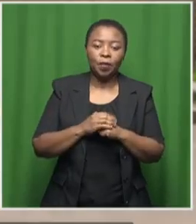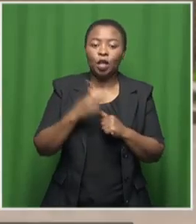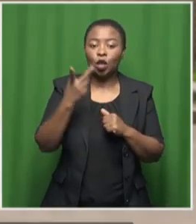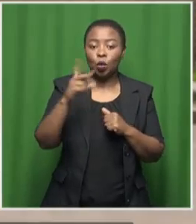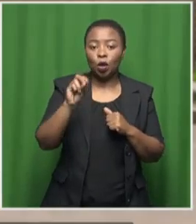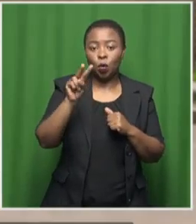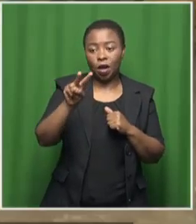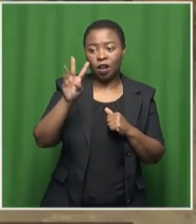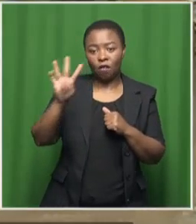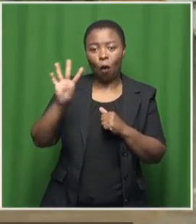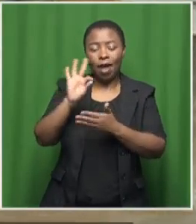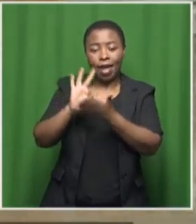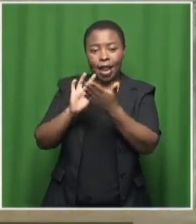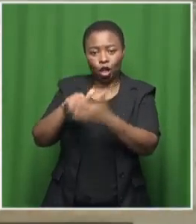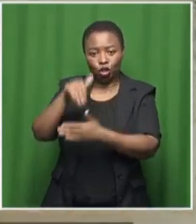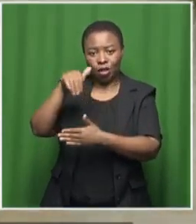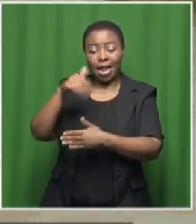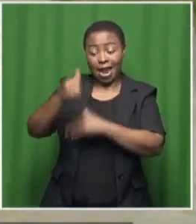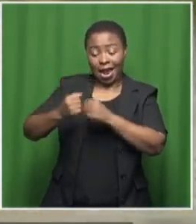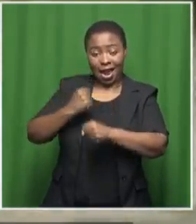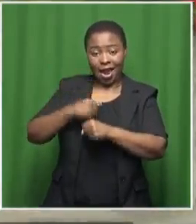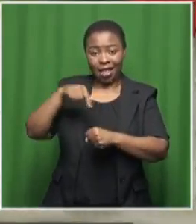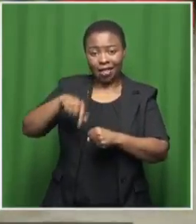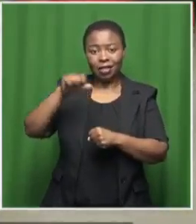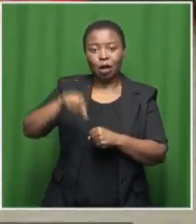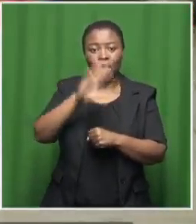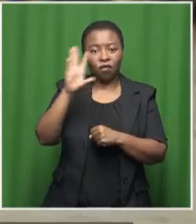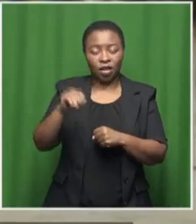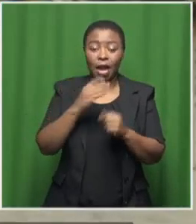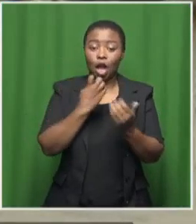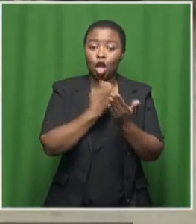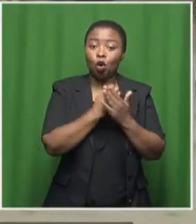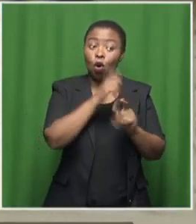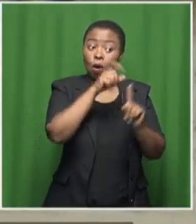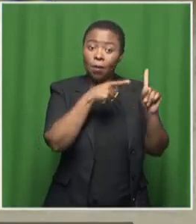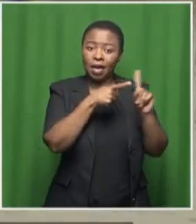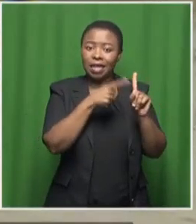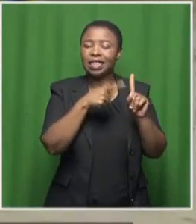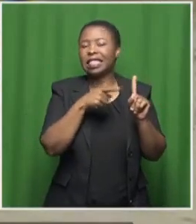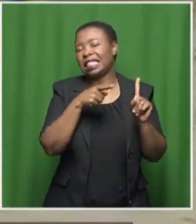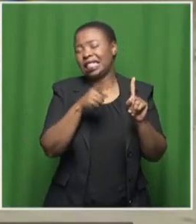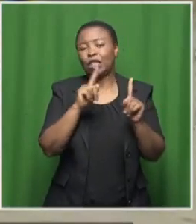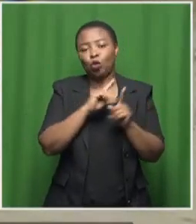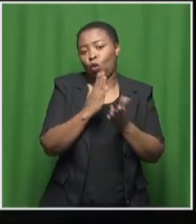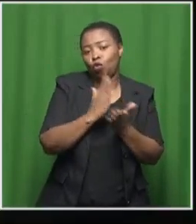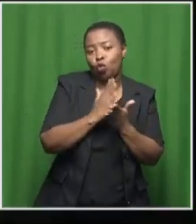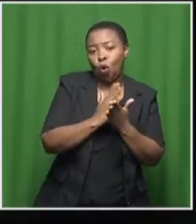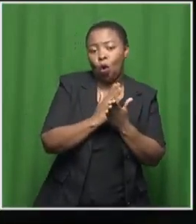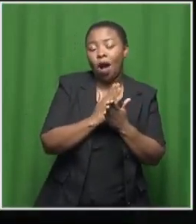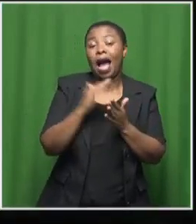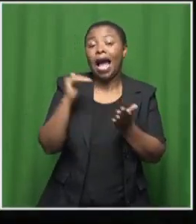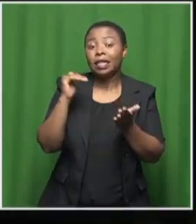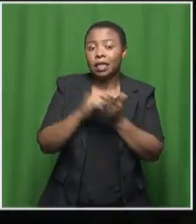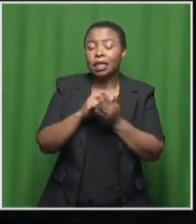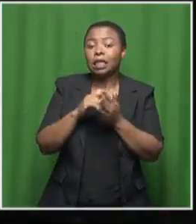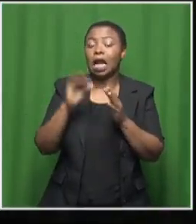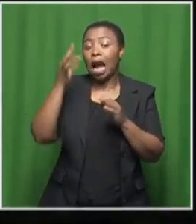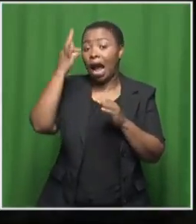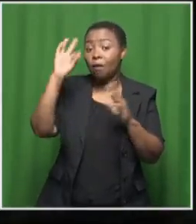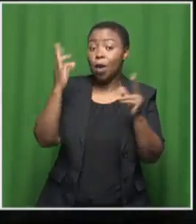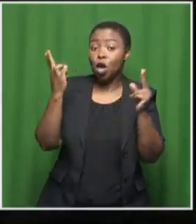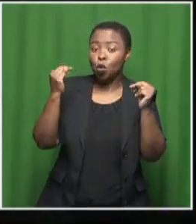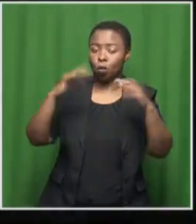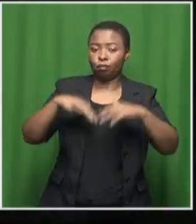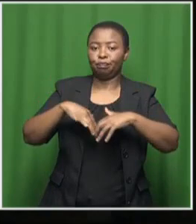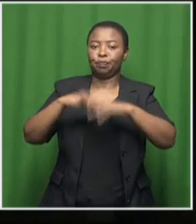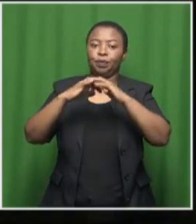2024 is an election year in South Africa, and economists say this will cause uncertainty until a new government is formed. The uncertainty